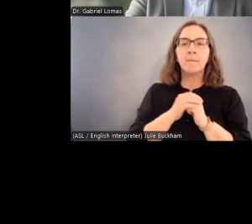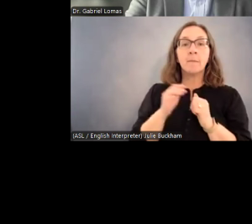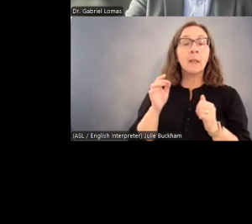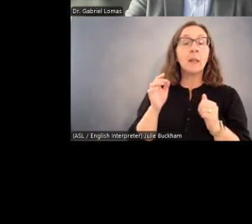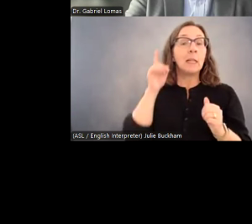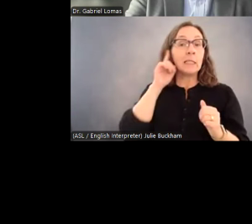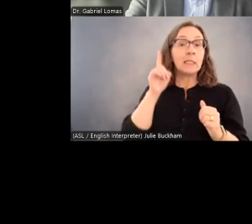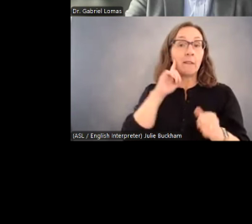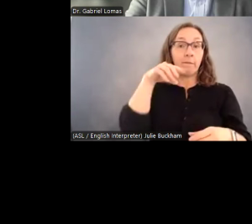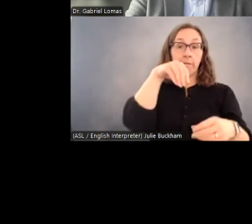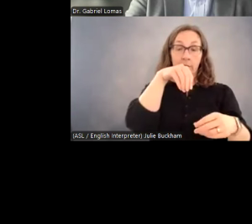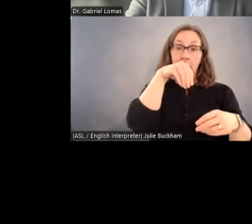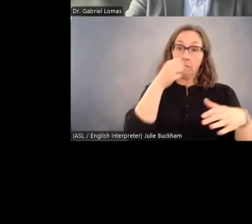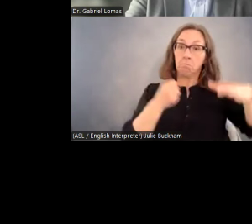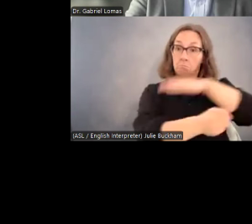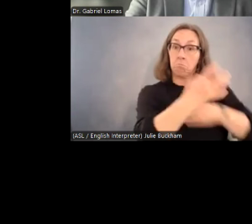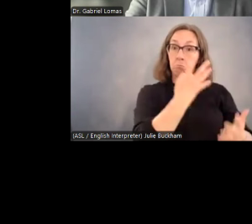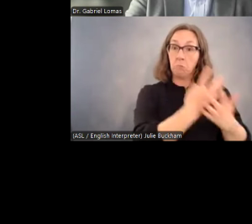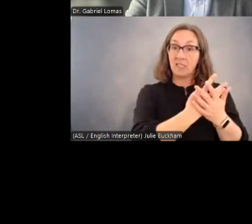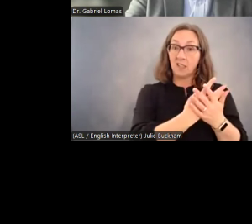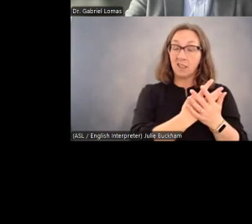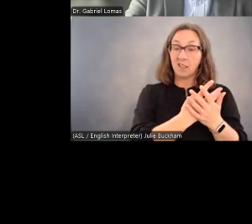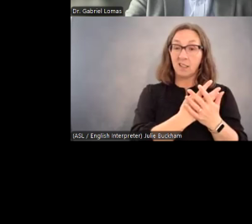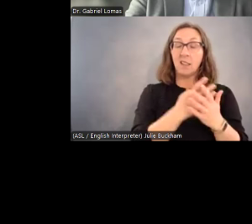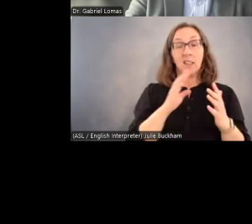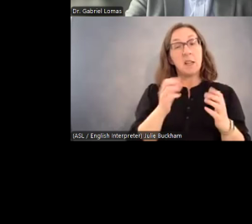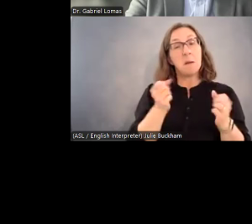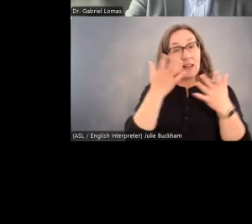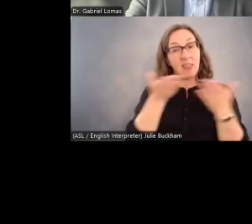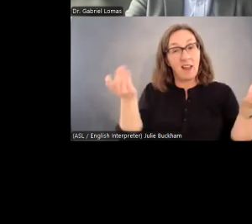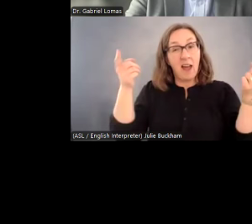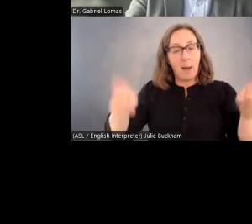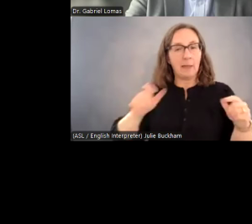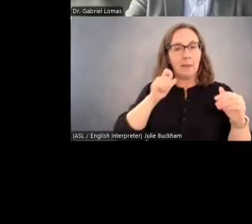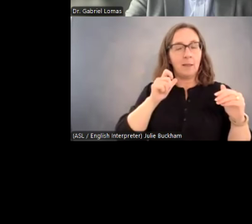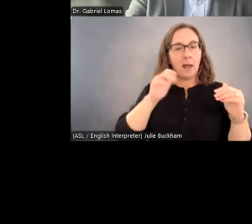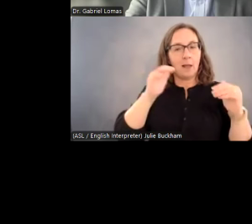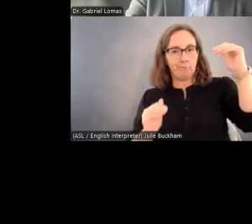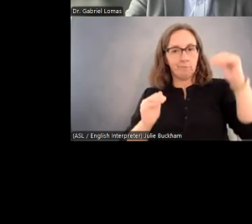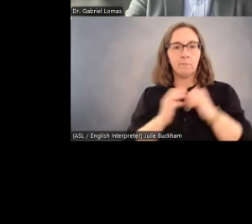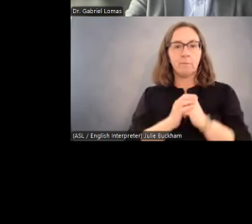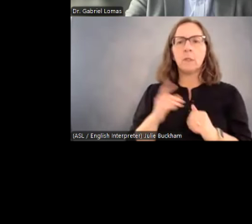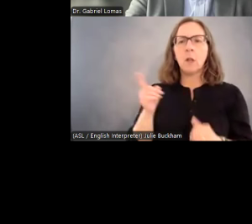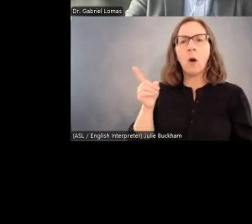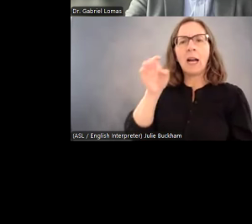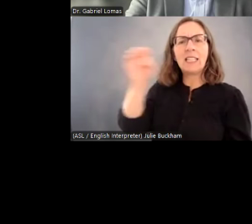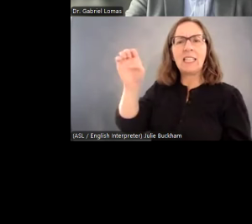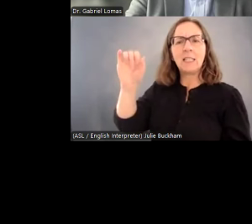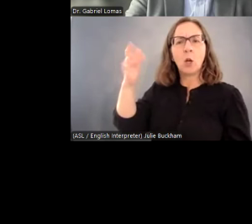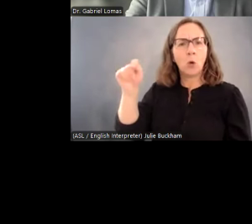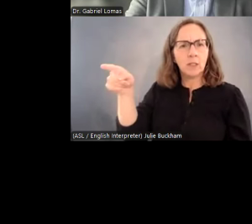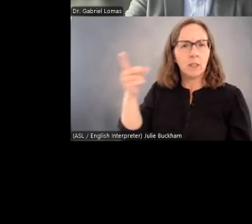prison. 4 individuals who were all in prison in another state on the East Coast for